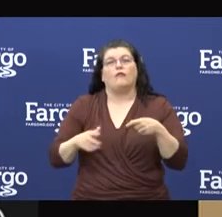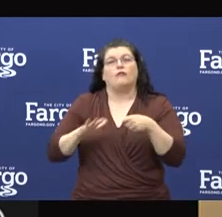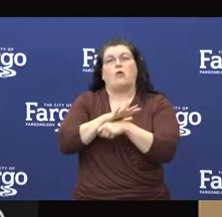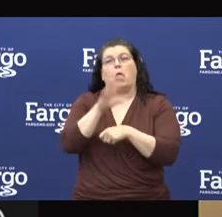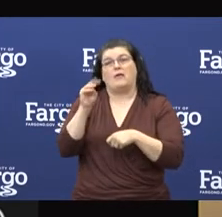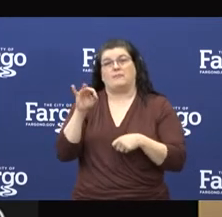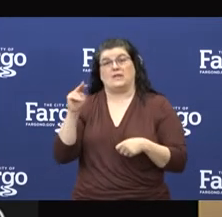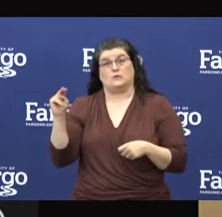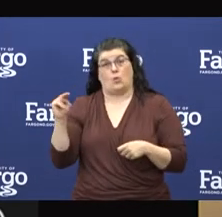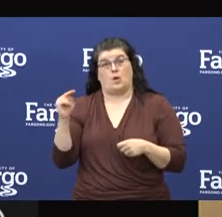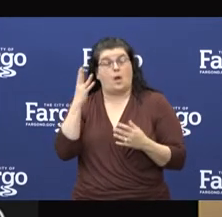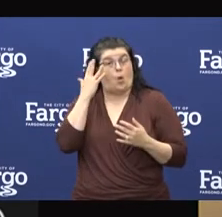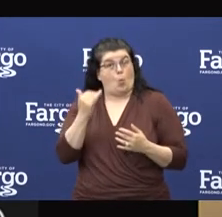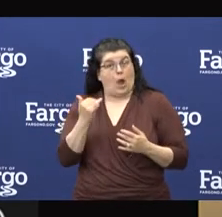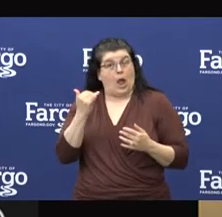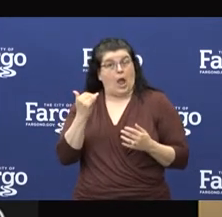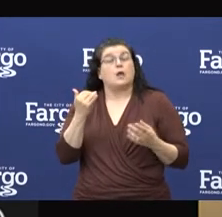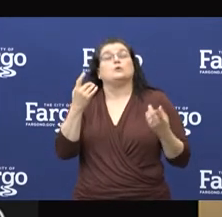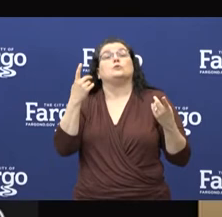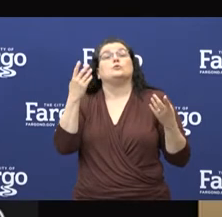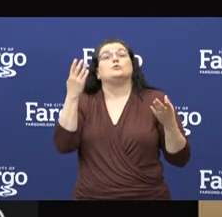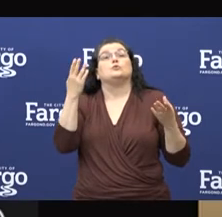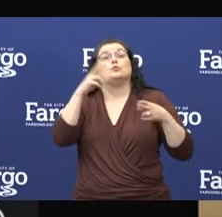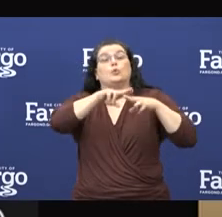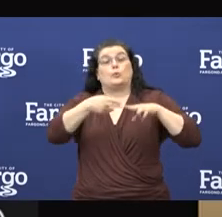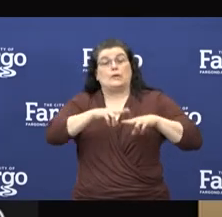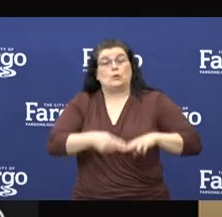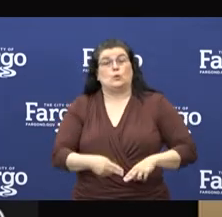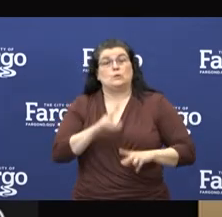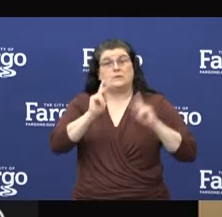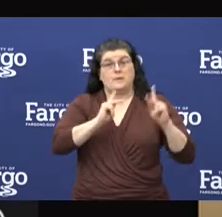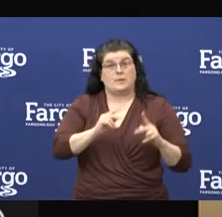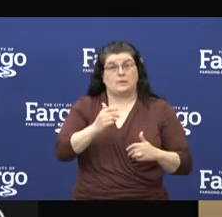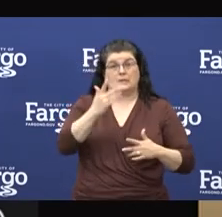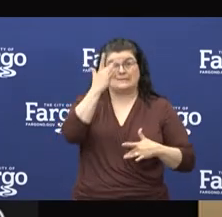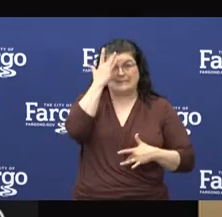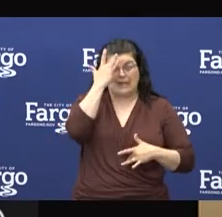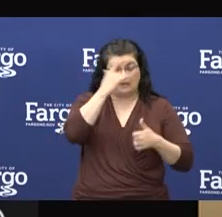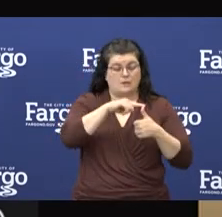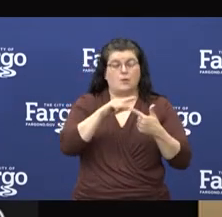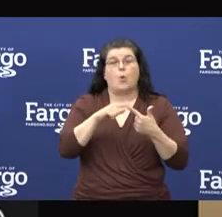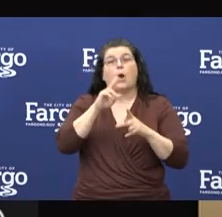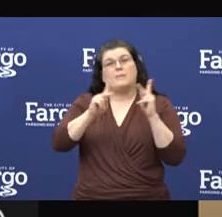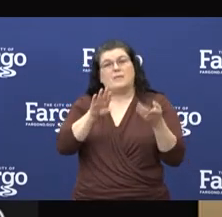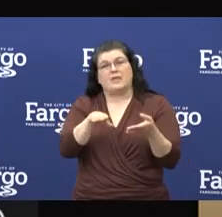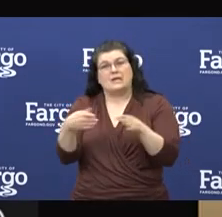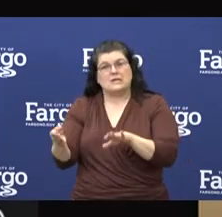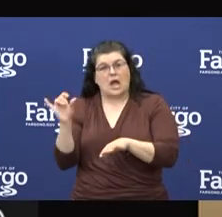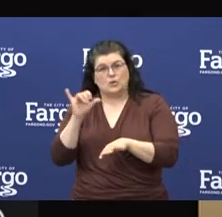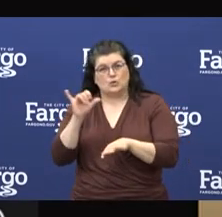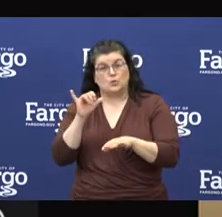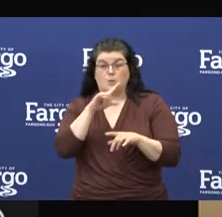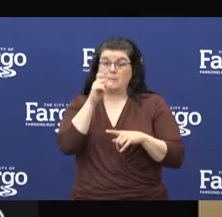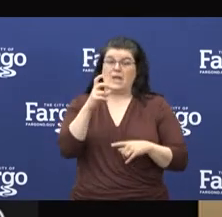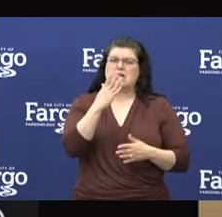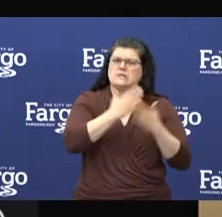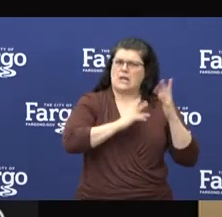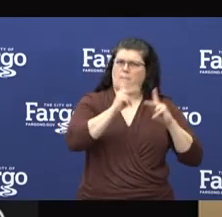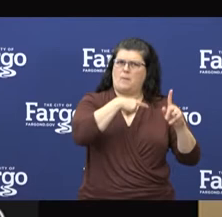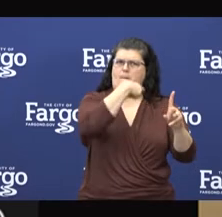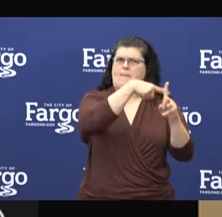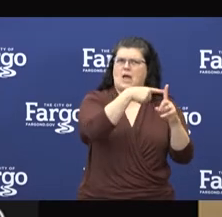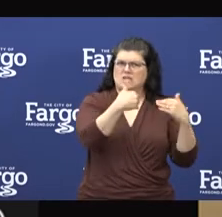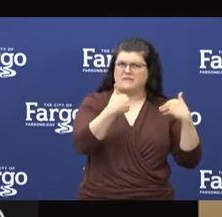goal is to help reduce illness and death by detecting those who are positive but are not showing symptoms and